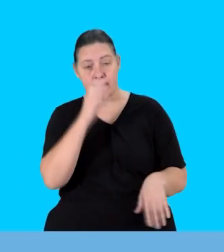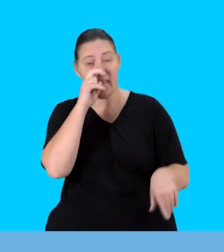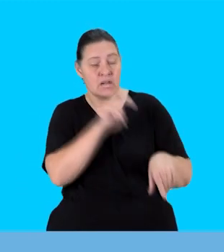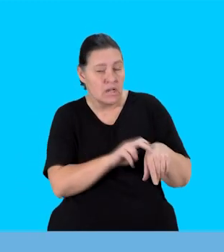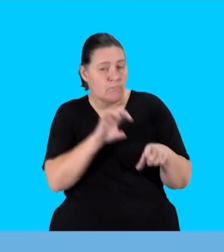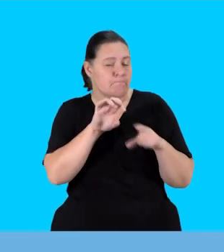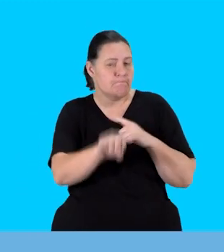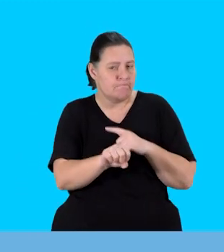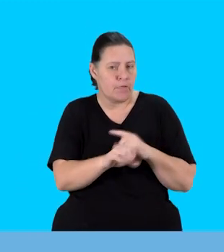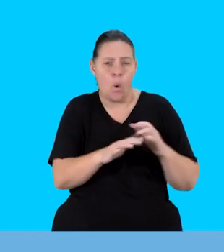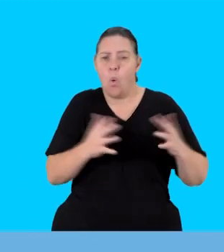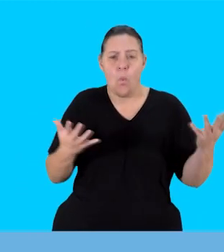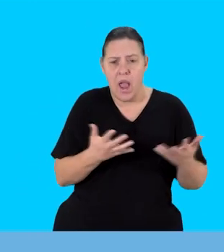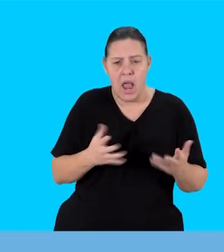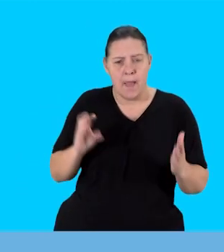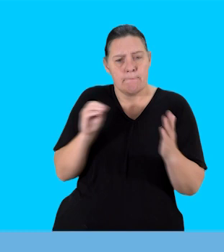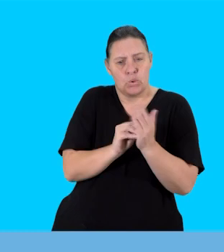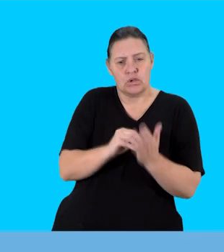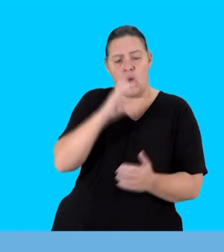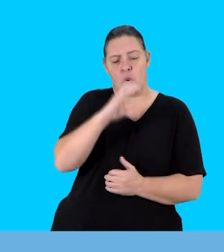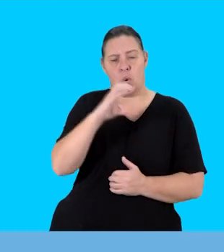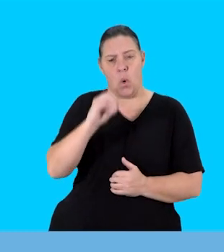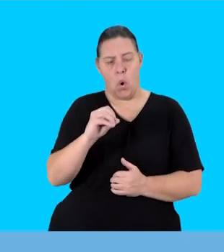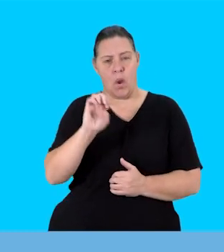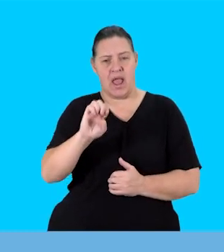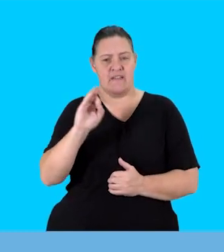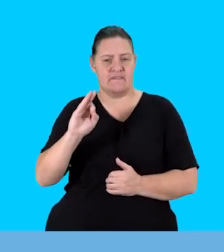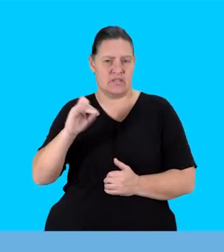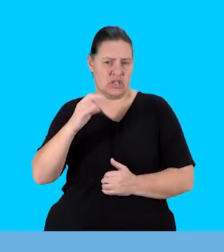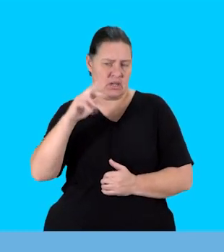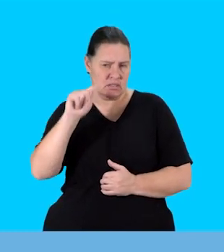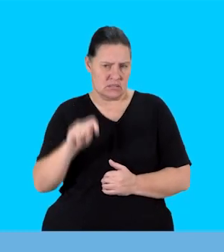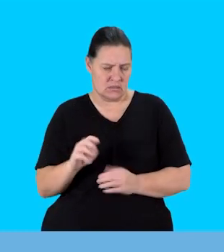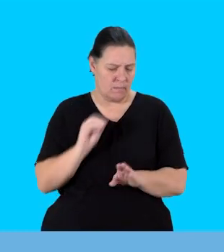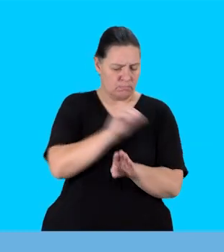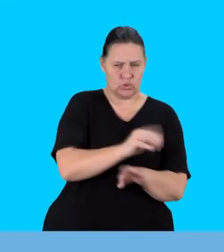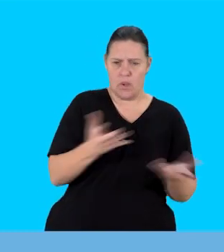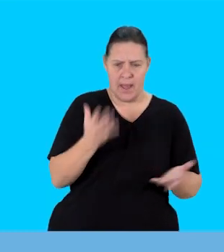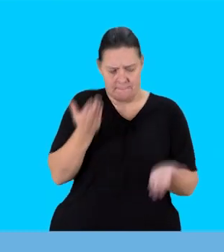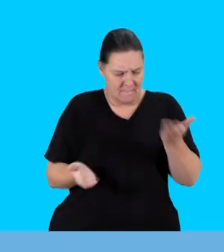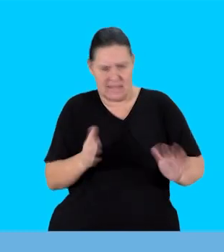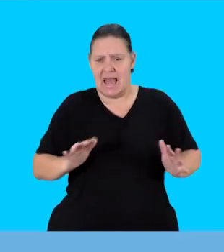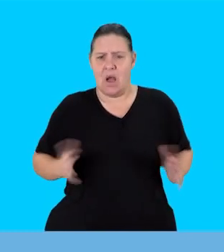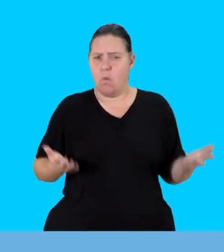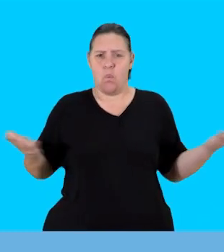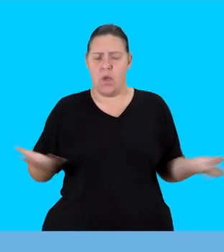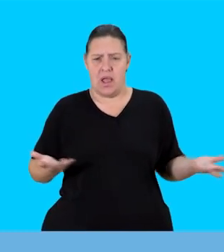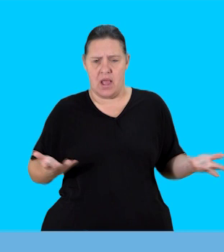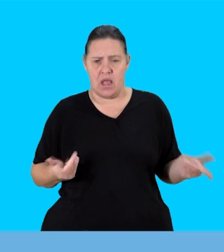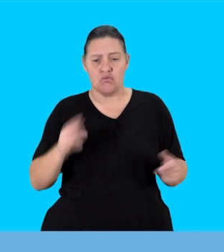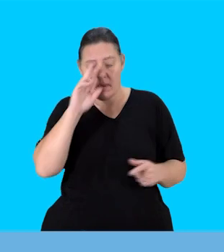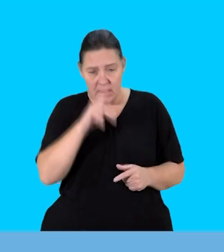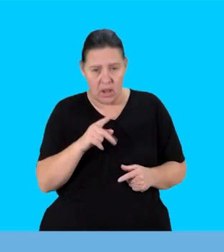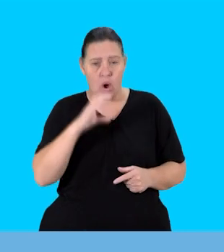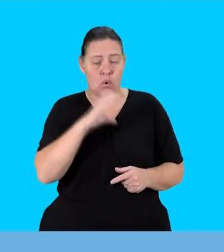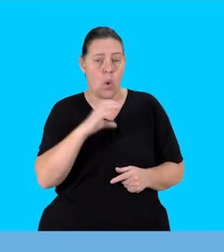we need to determine where to place the coefficients in front of the formula. So we need to check where are we going to balance. And remember, we're